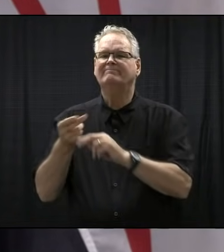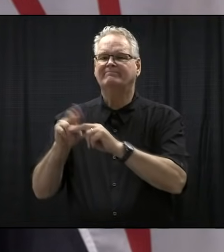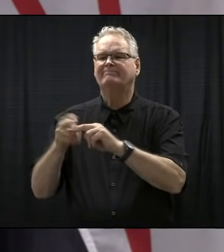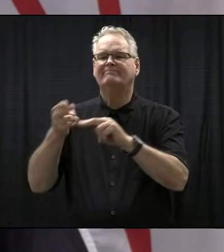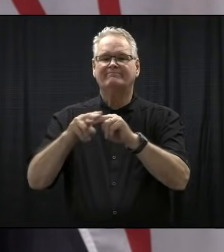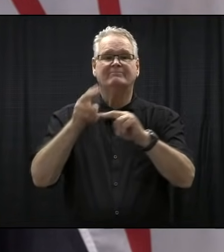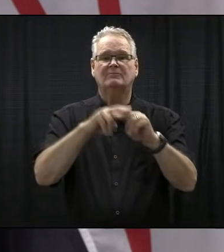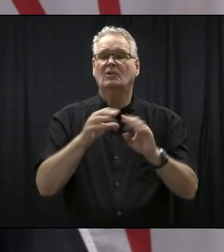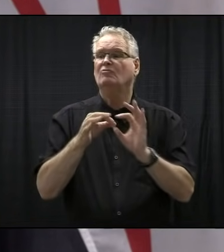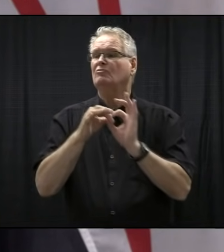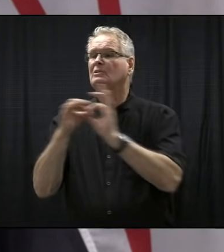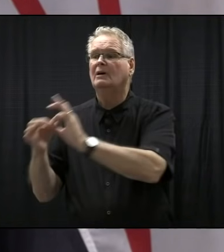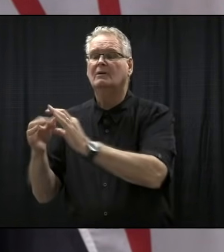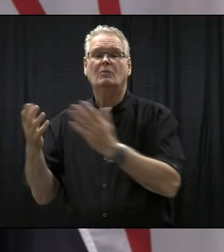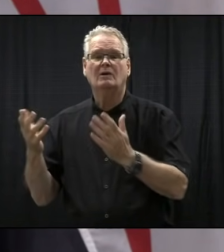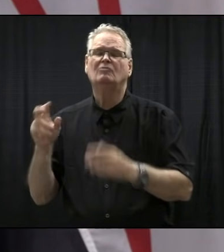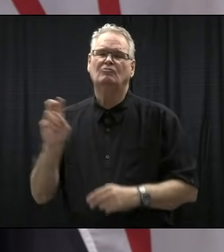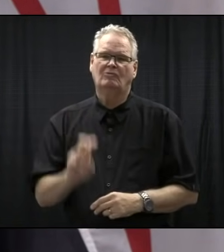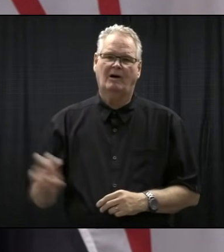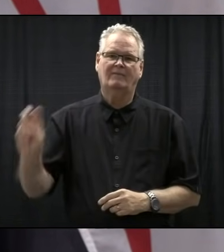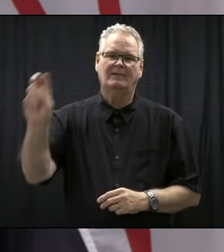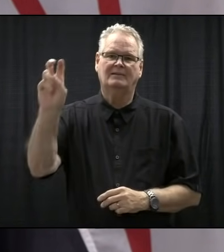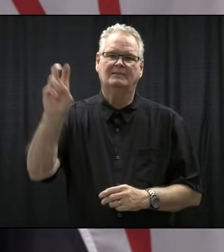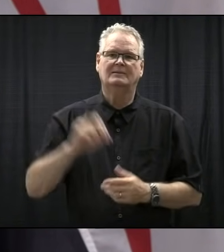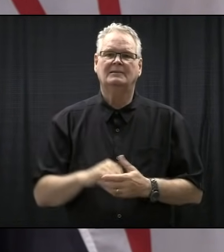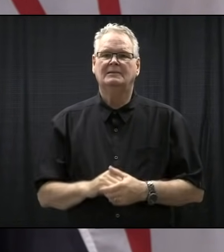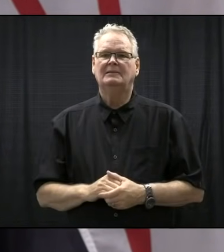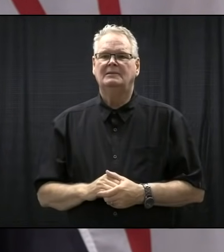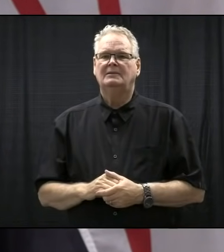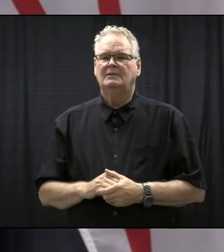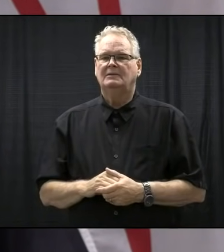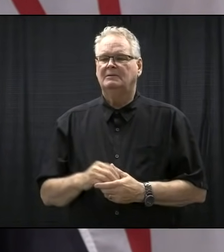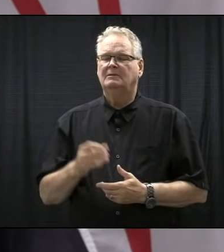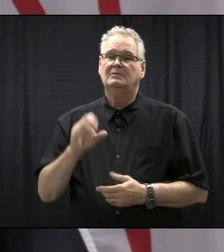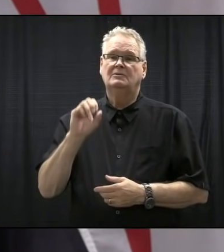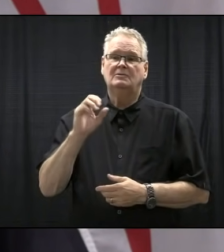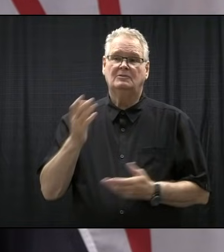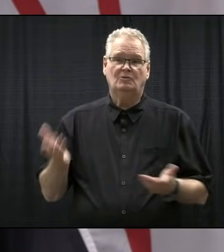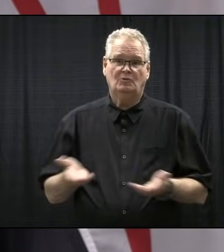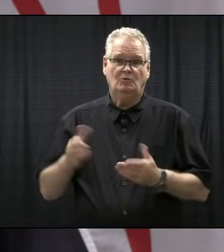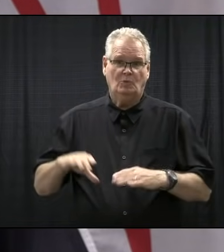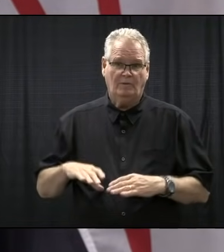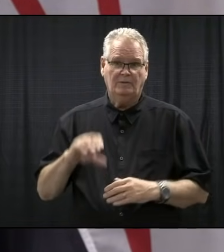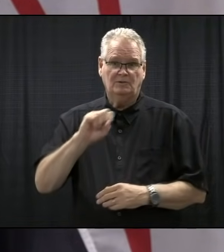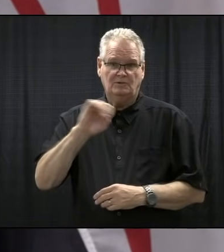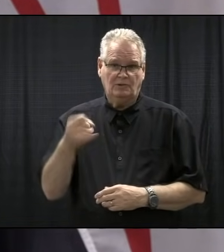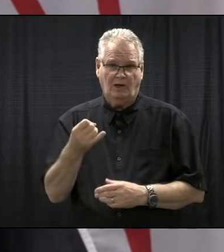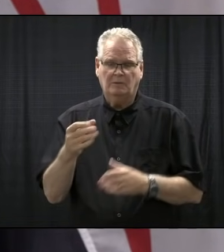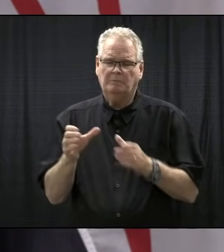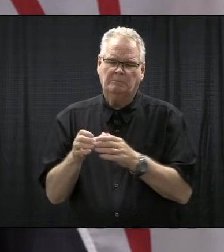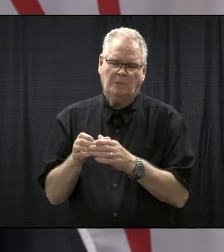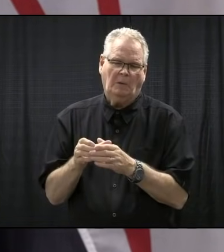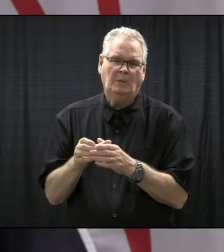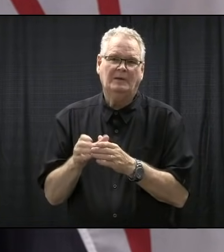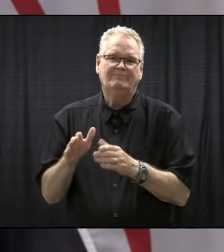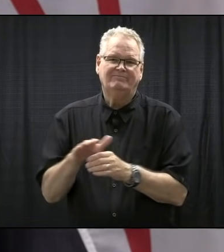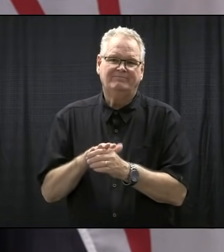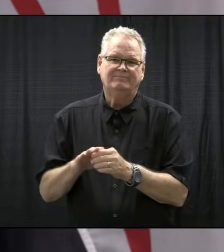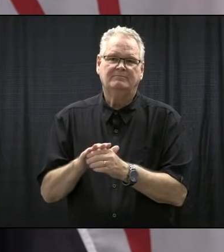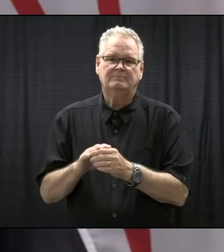cluster emerging in St. John's. The identified cases are isolating, and Eastern Health is conducting contact